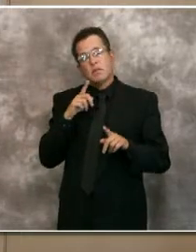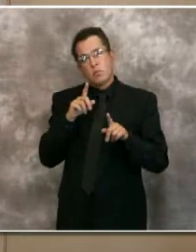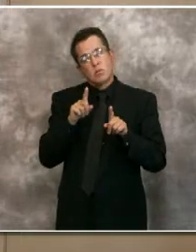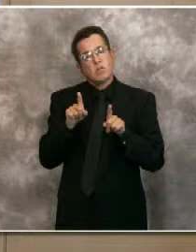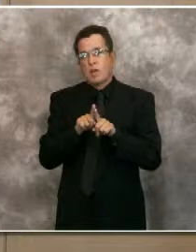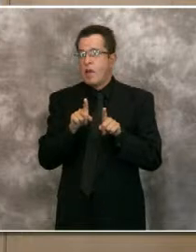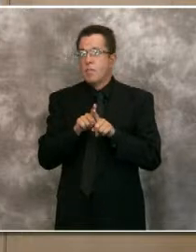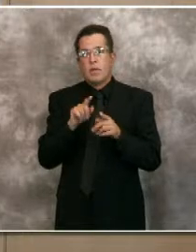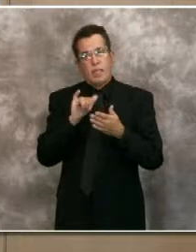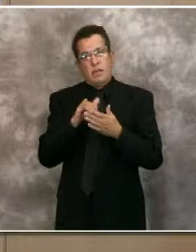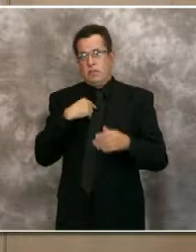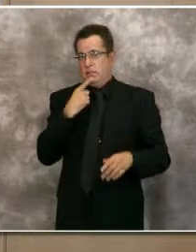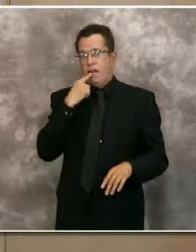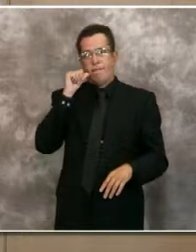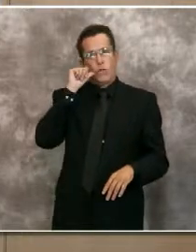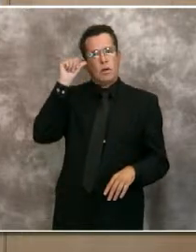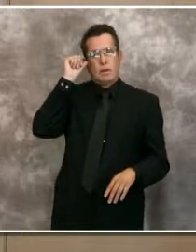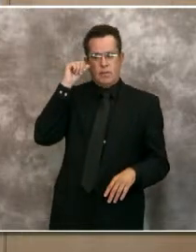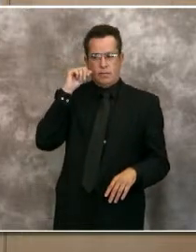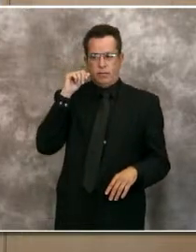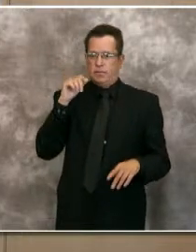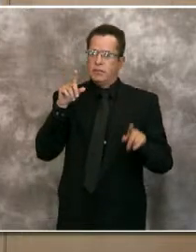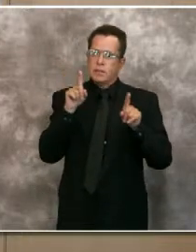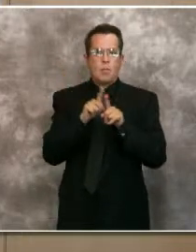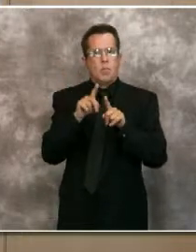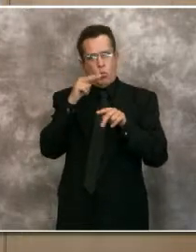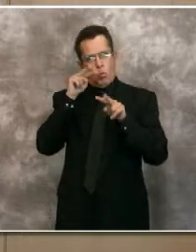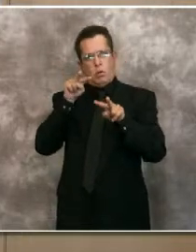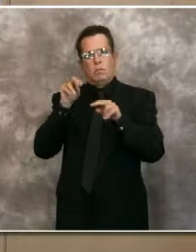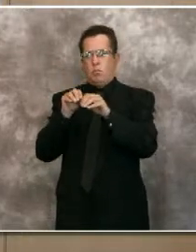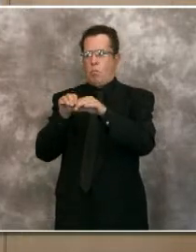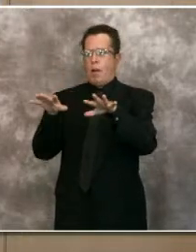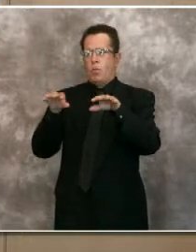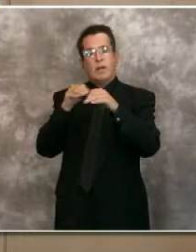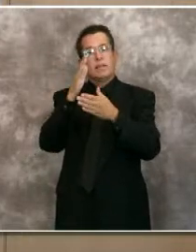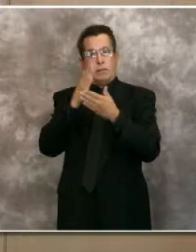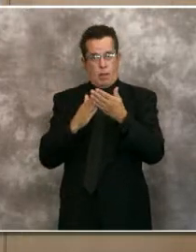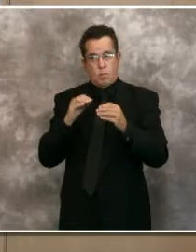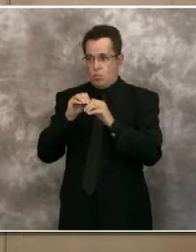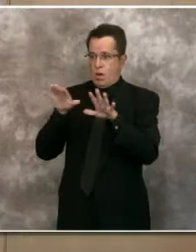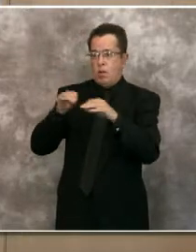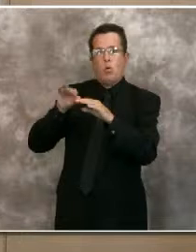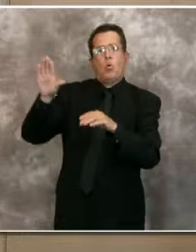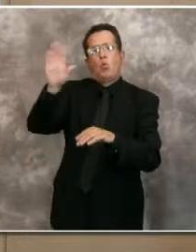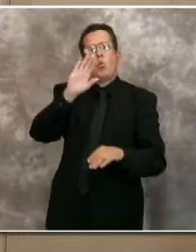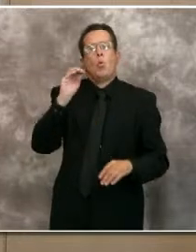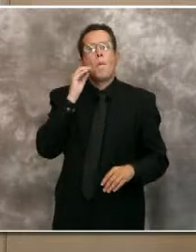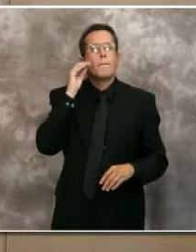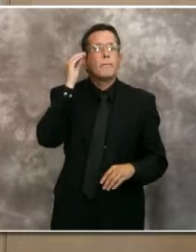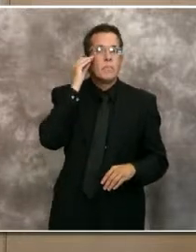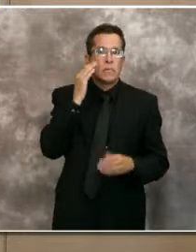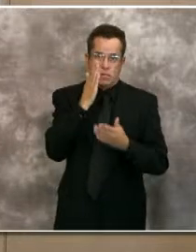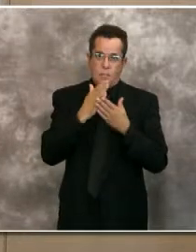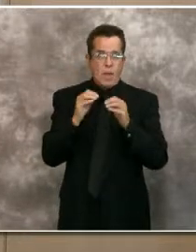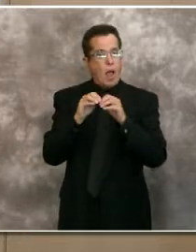talk about every day. Some of the outbreaks have been in individuals' homes, in residence,